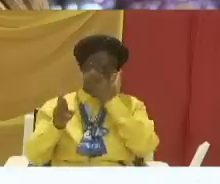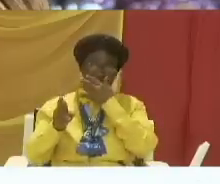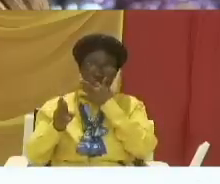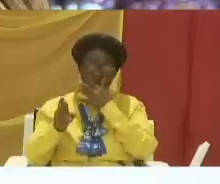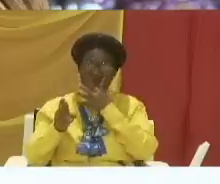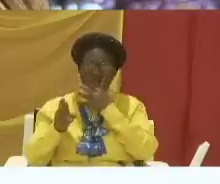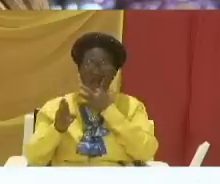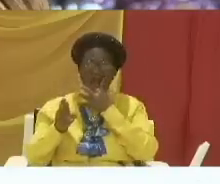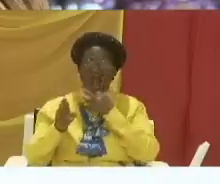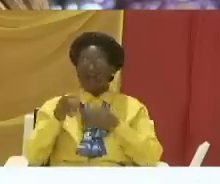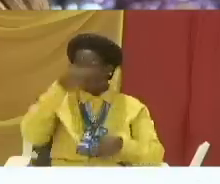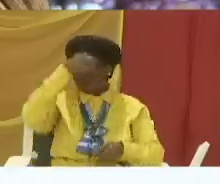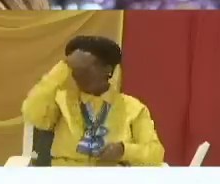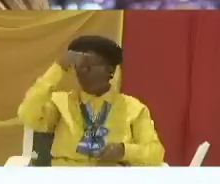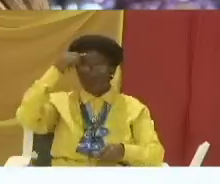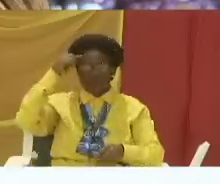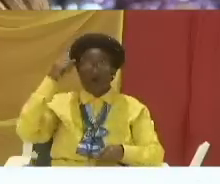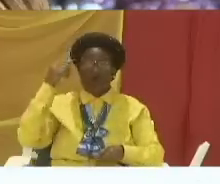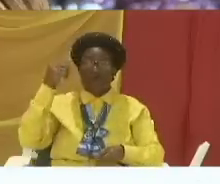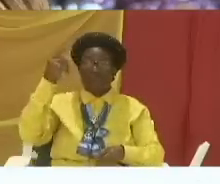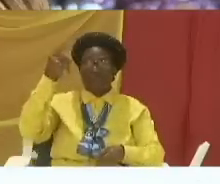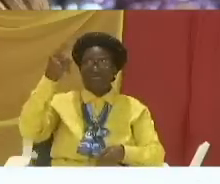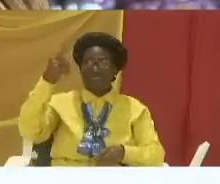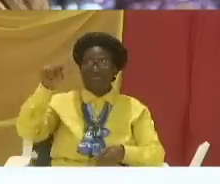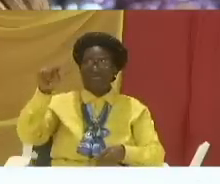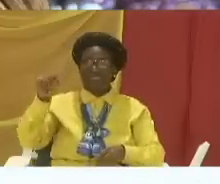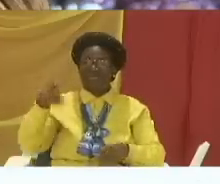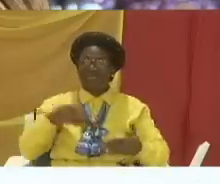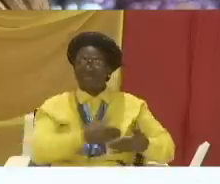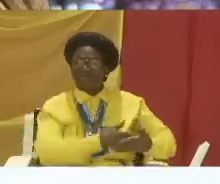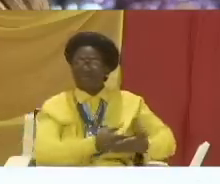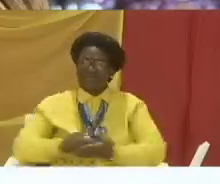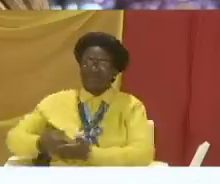that because the baby had been dead a while,